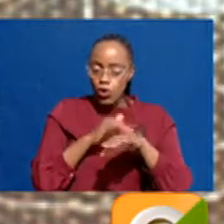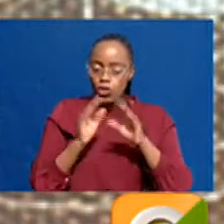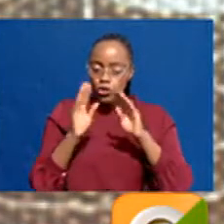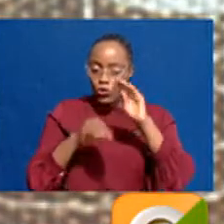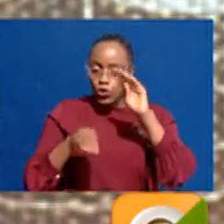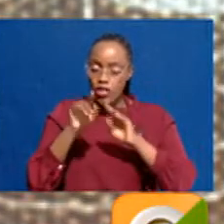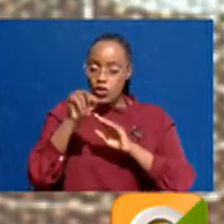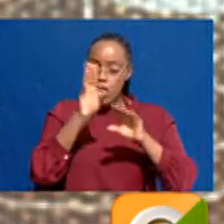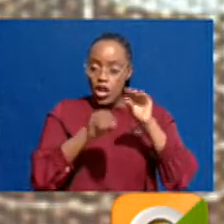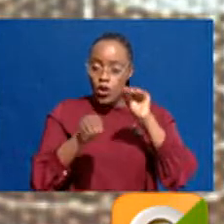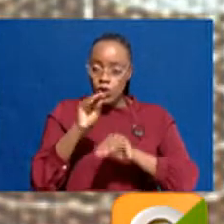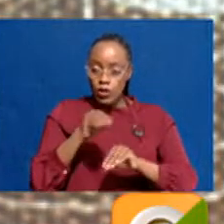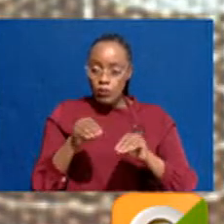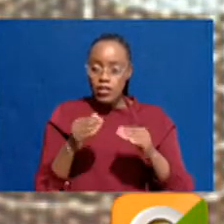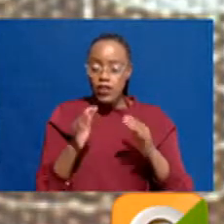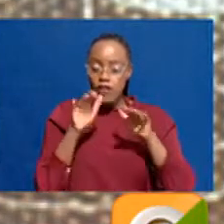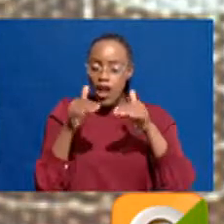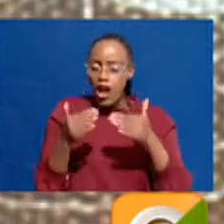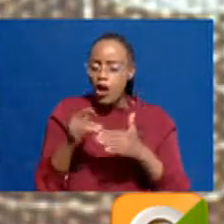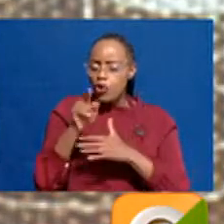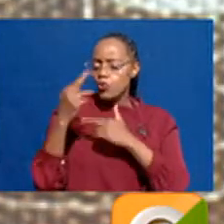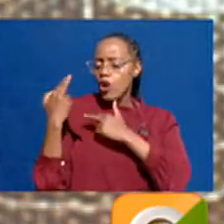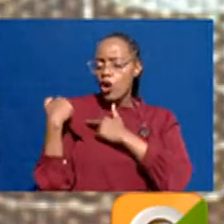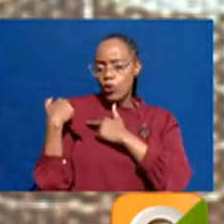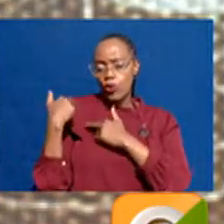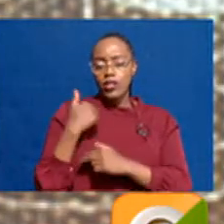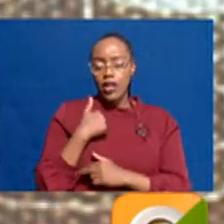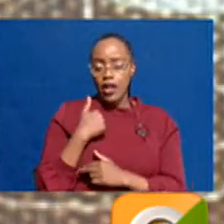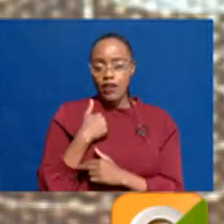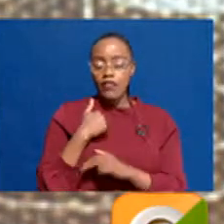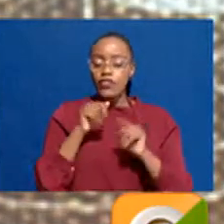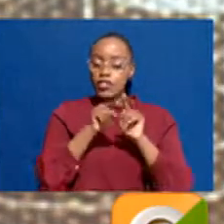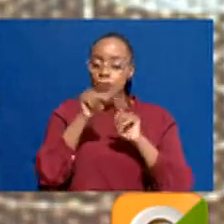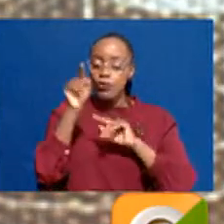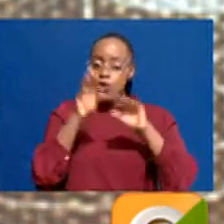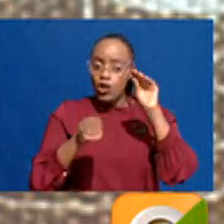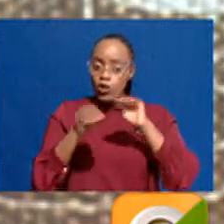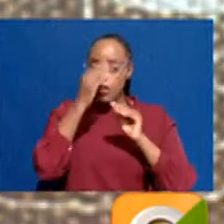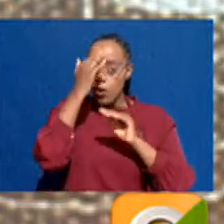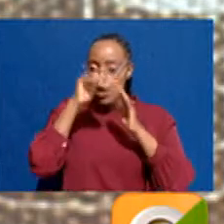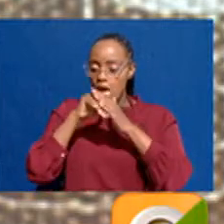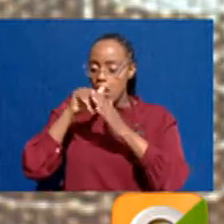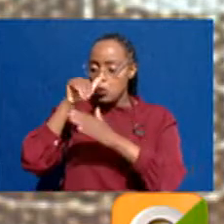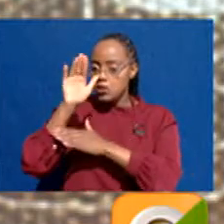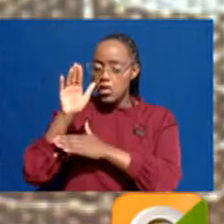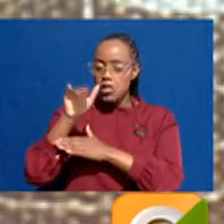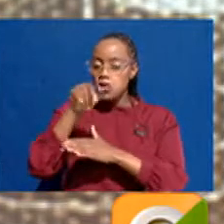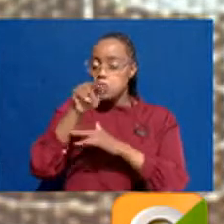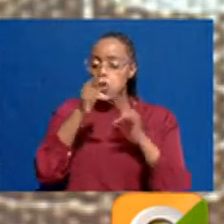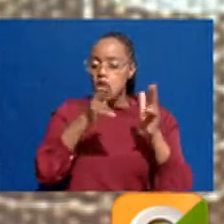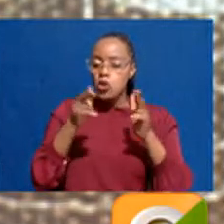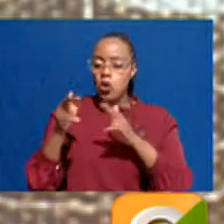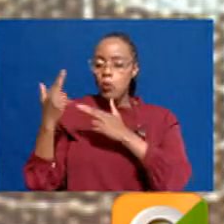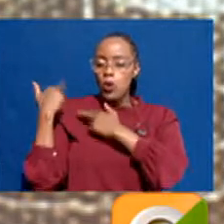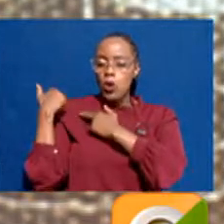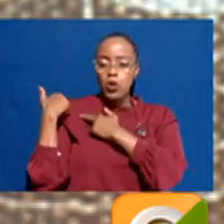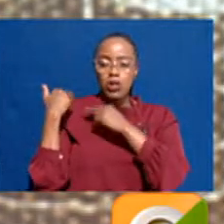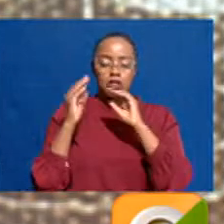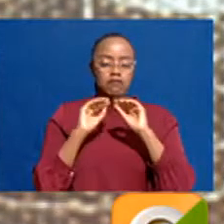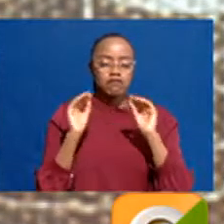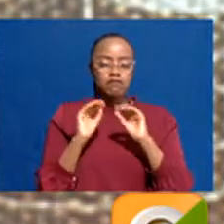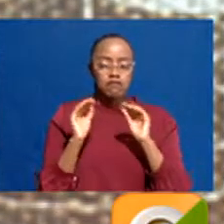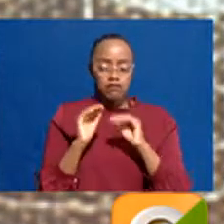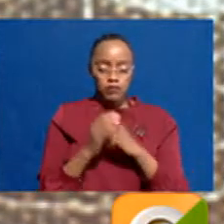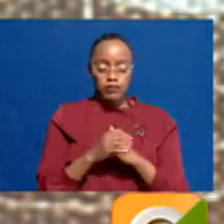you're contributing by virtue of your role, right? You're not contributing outside your normal role.